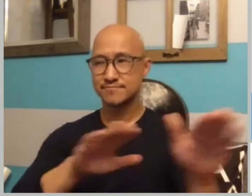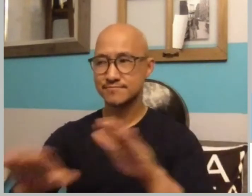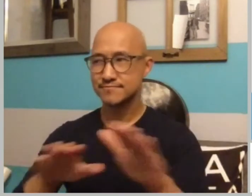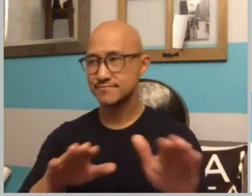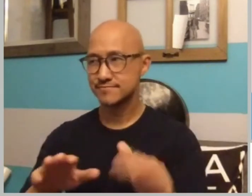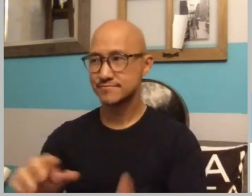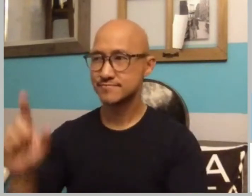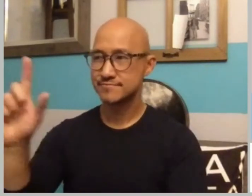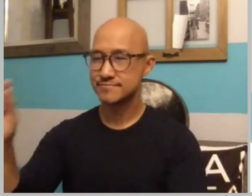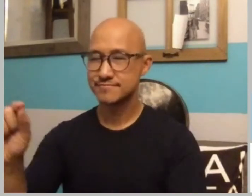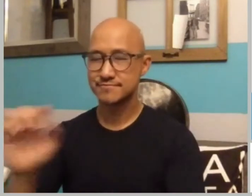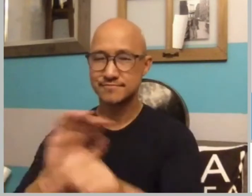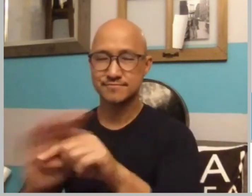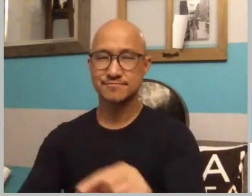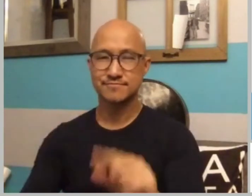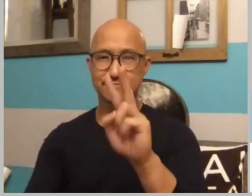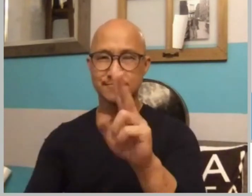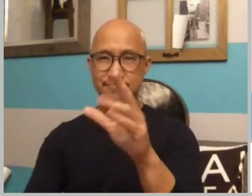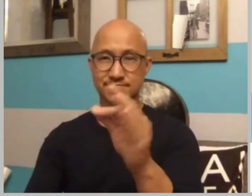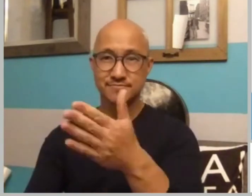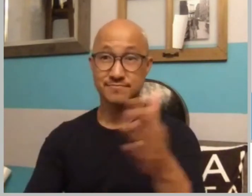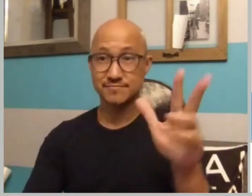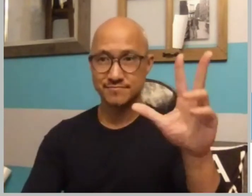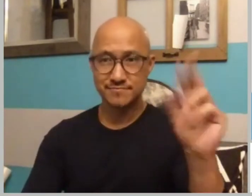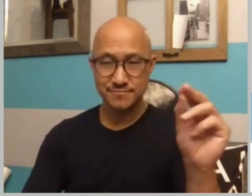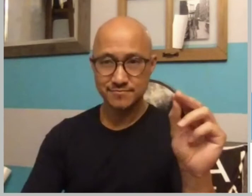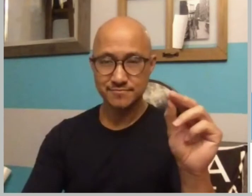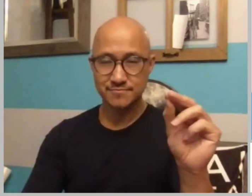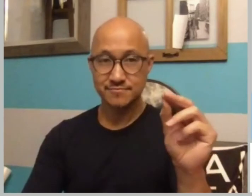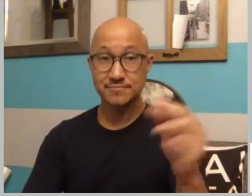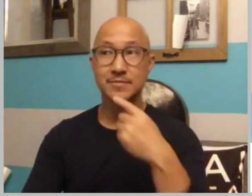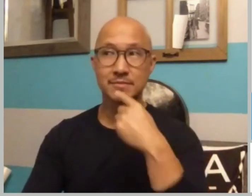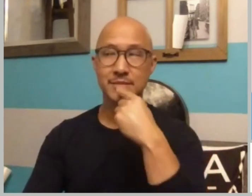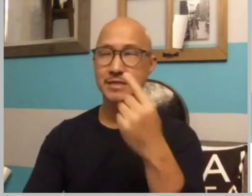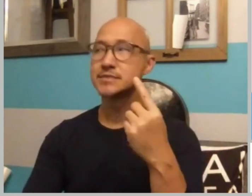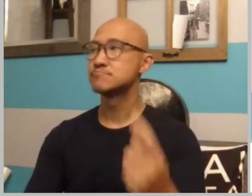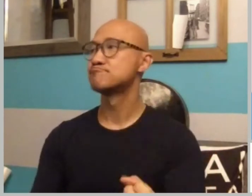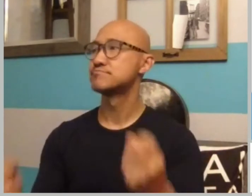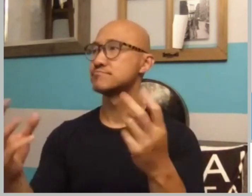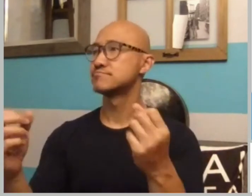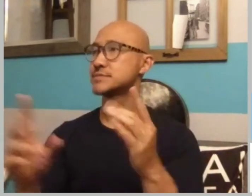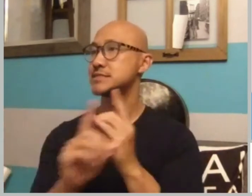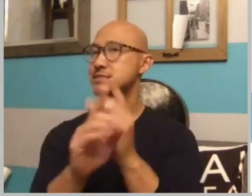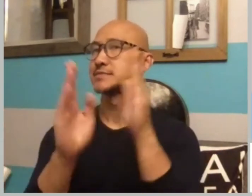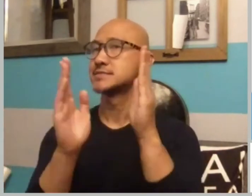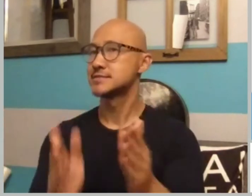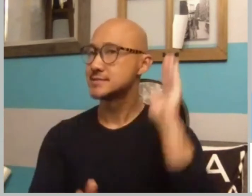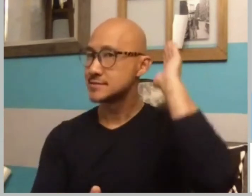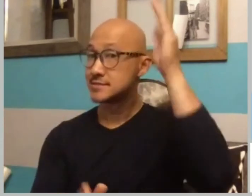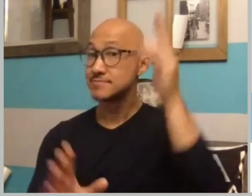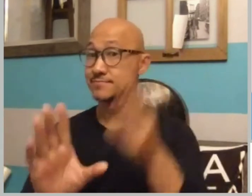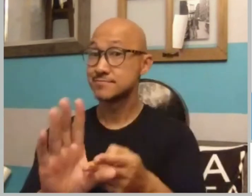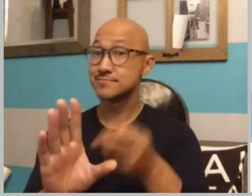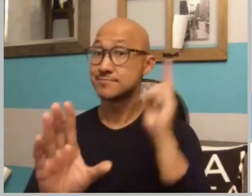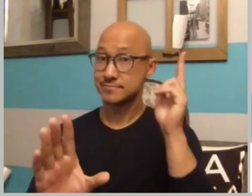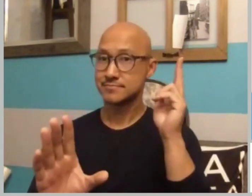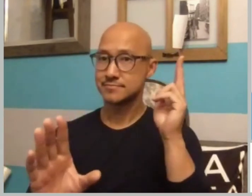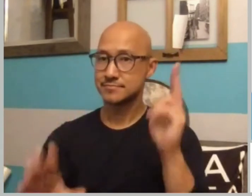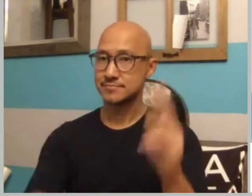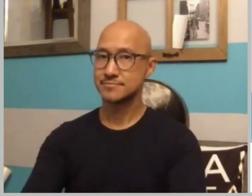30, that many disciples would be drawn away, right? So again, brothers, there's a lot going on in our times. We want to make sure